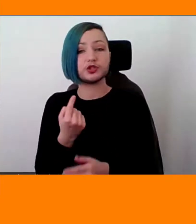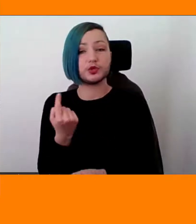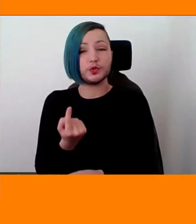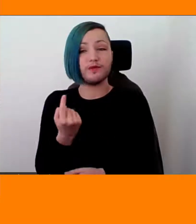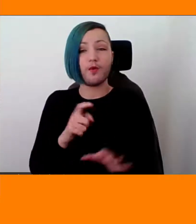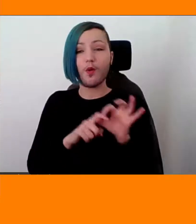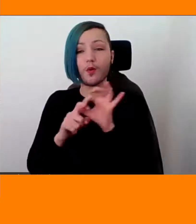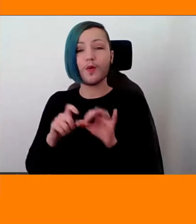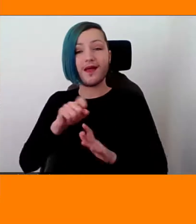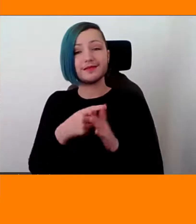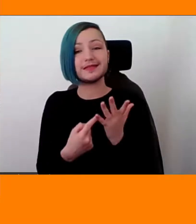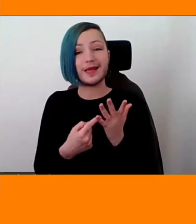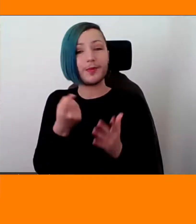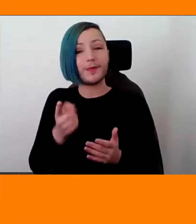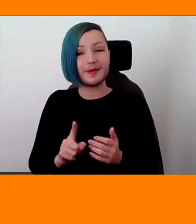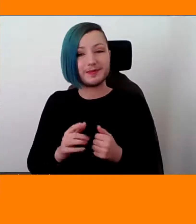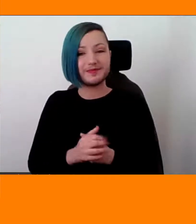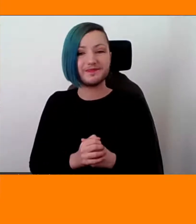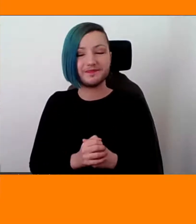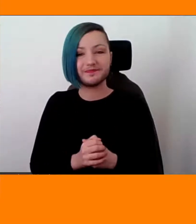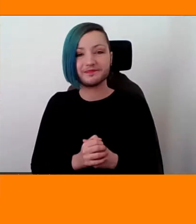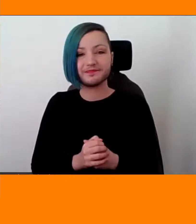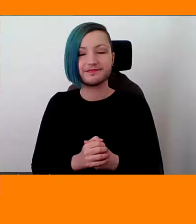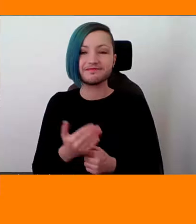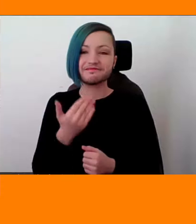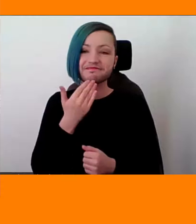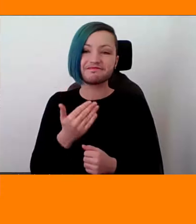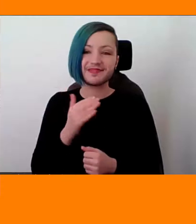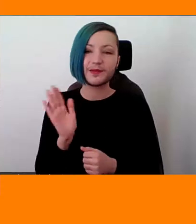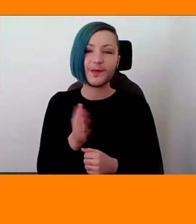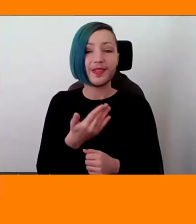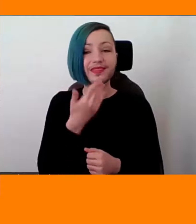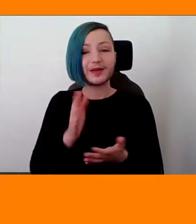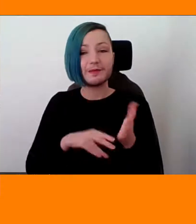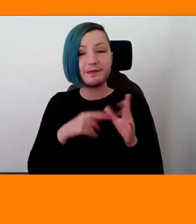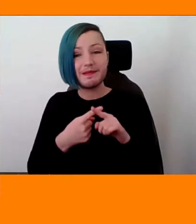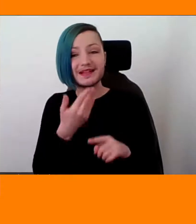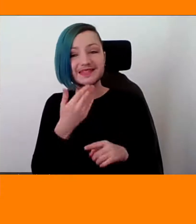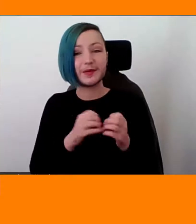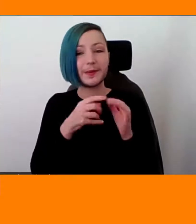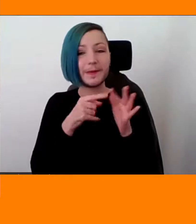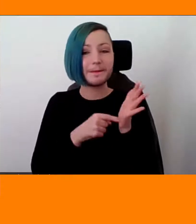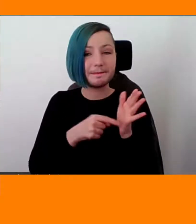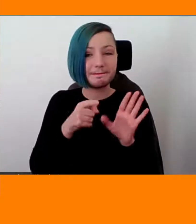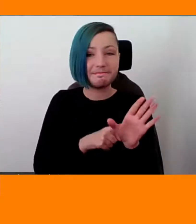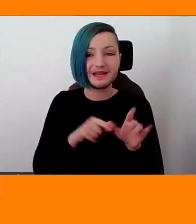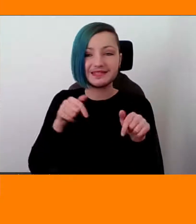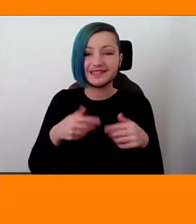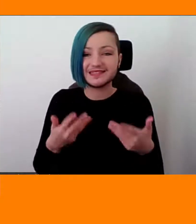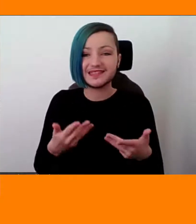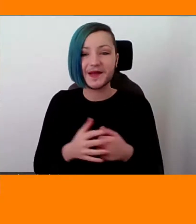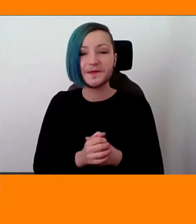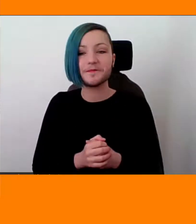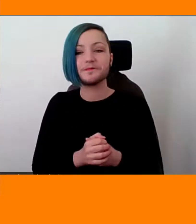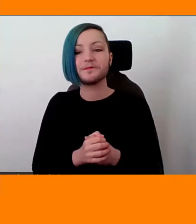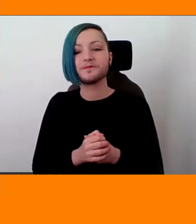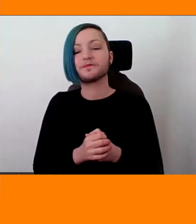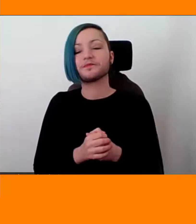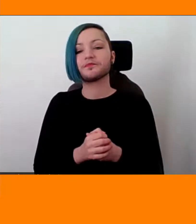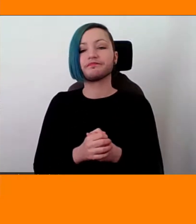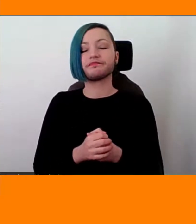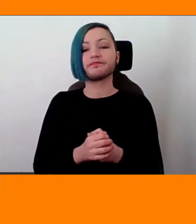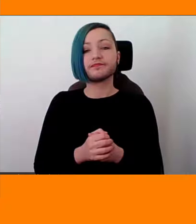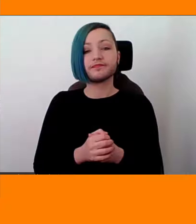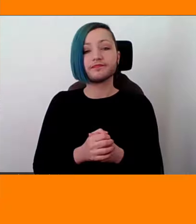queer disabled people. So thank you all, thanks to Max and thanks to Betty for joining us today. And I